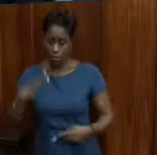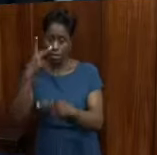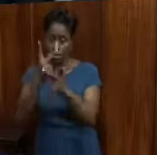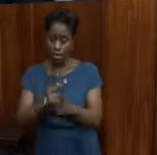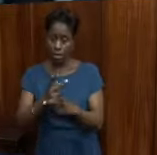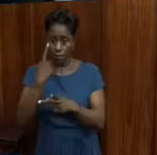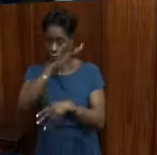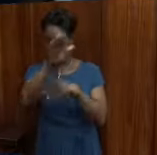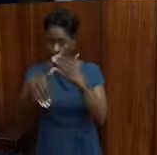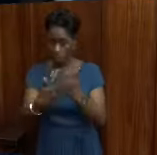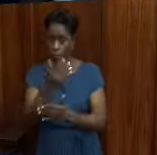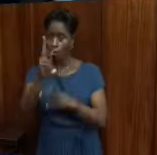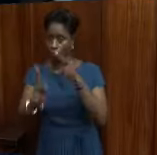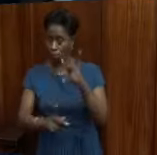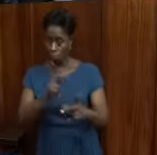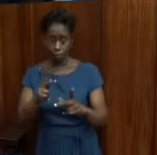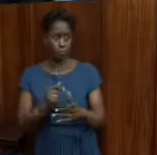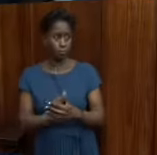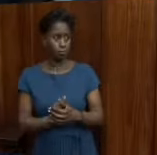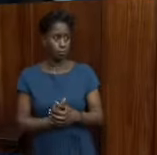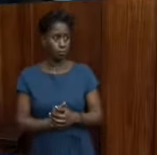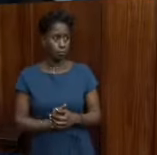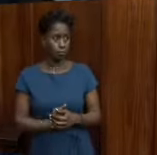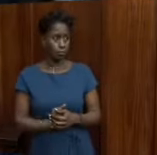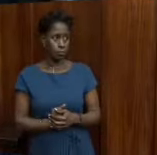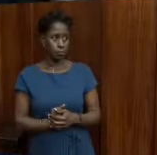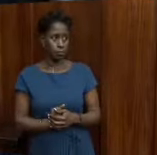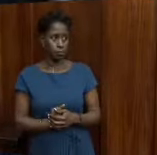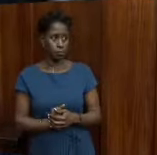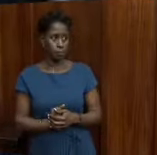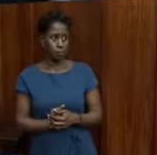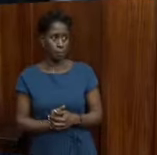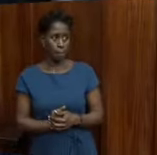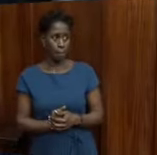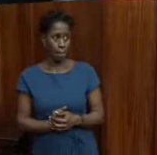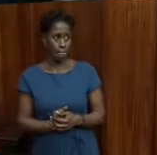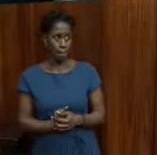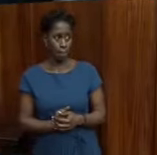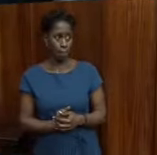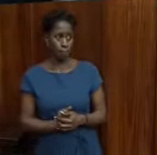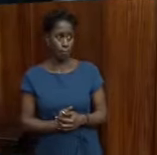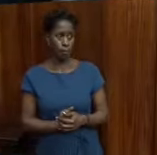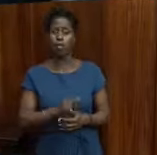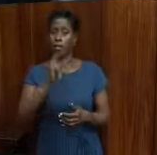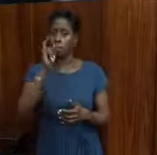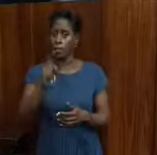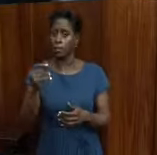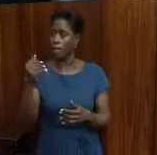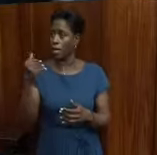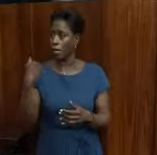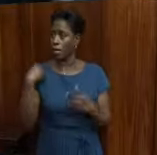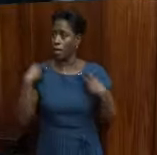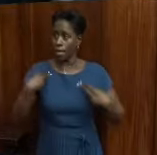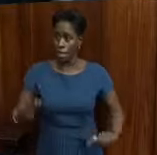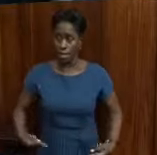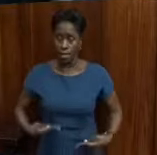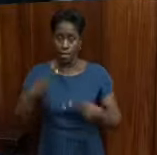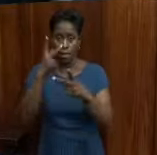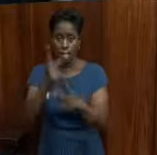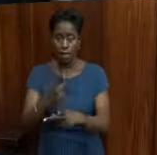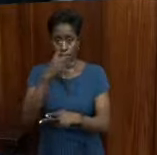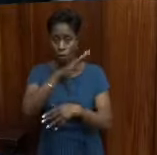The project will also assist in the structuring of the UHC to provide greater equity, quality, and efficiency in